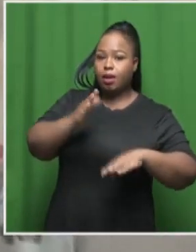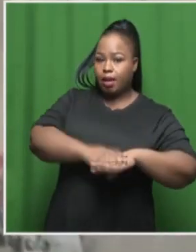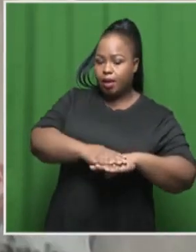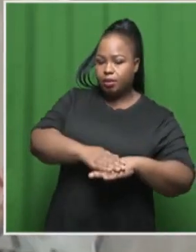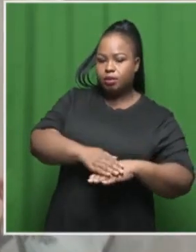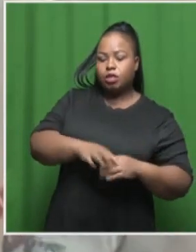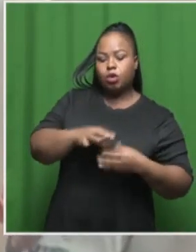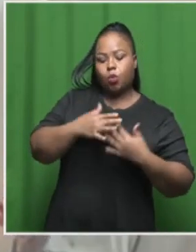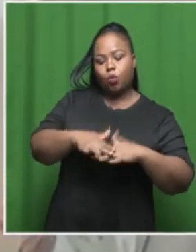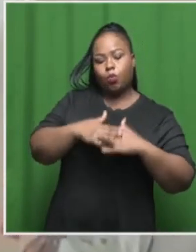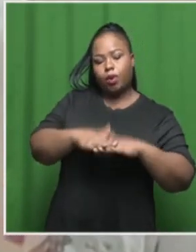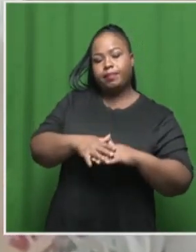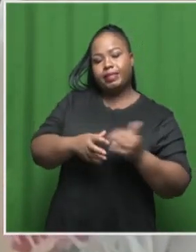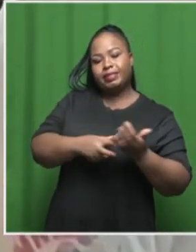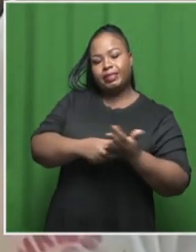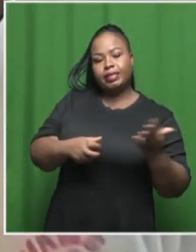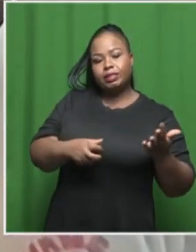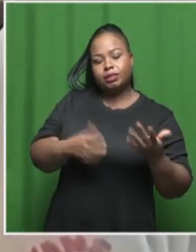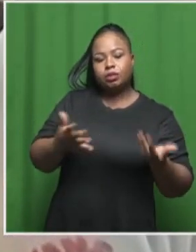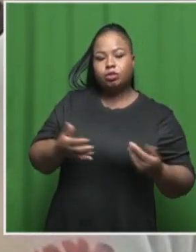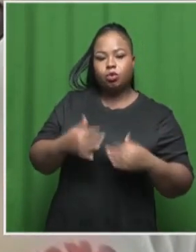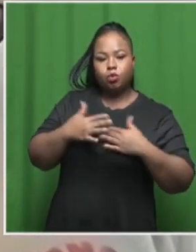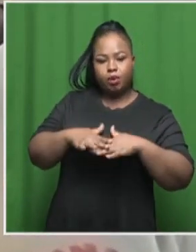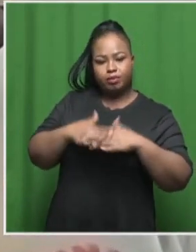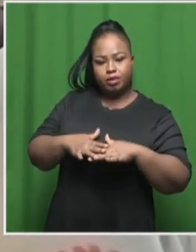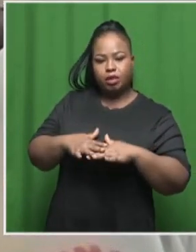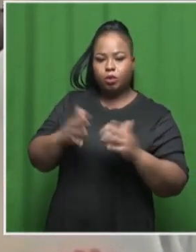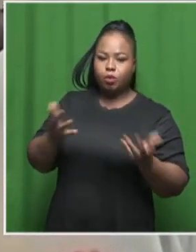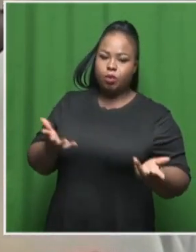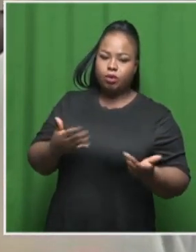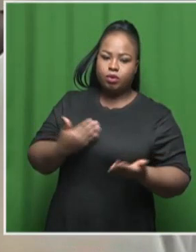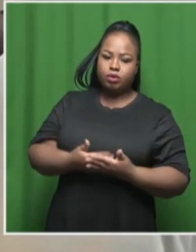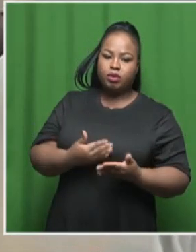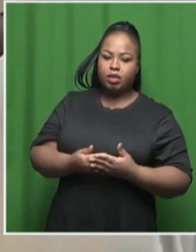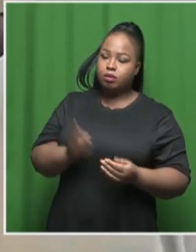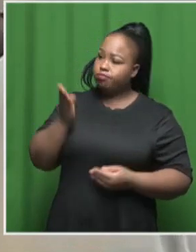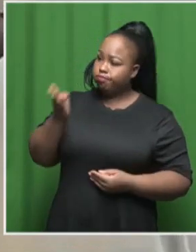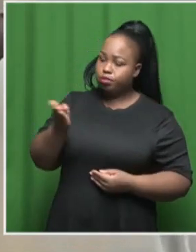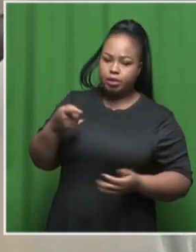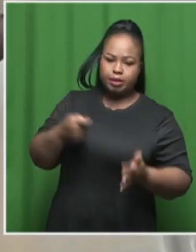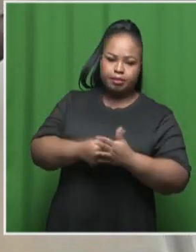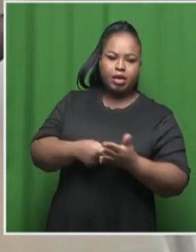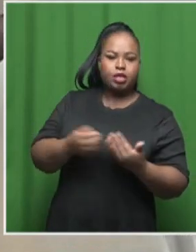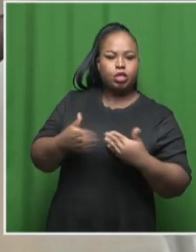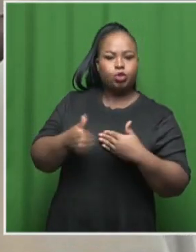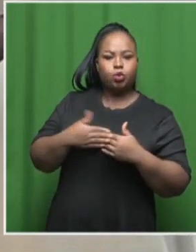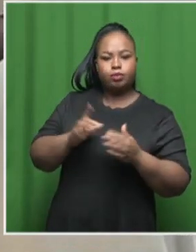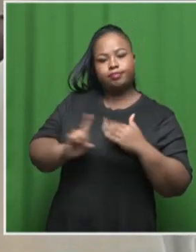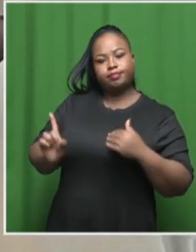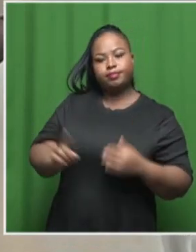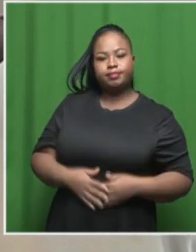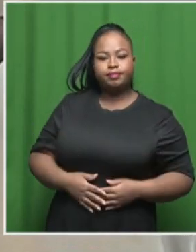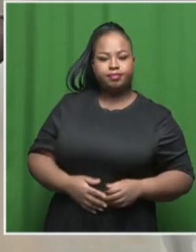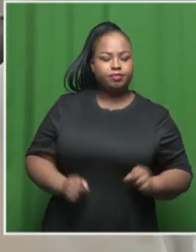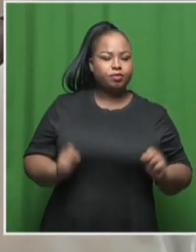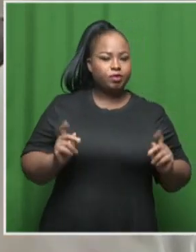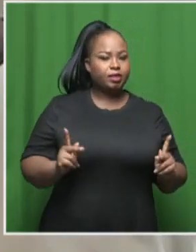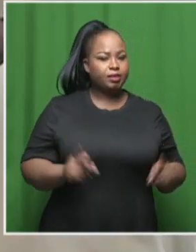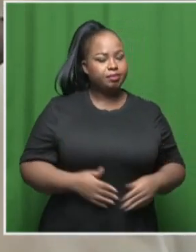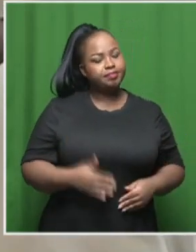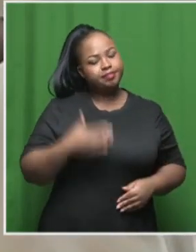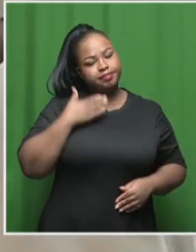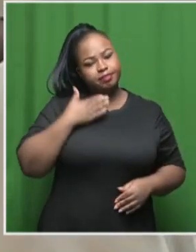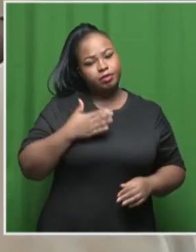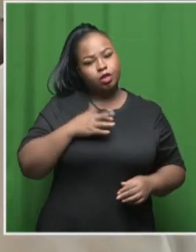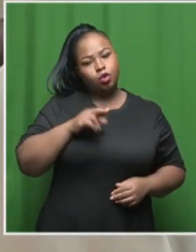Web Tickets or via our website, or you could just show up at the door, buy a ticket and head on in. Okay. All